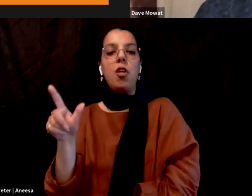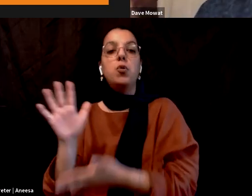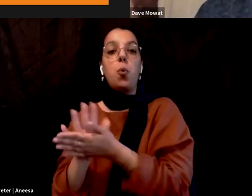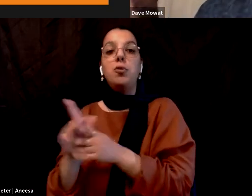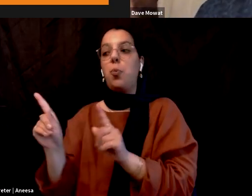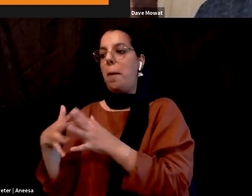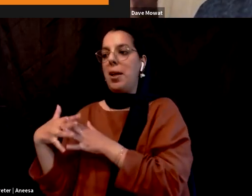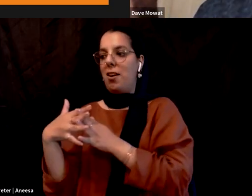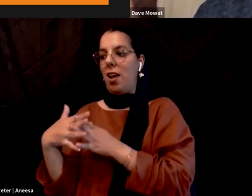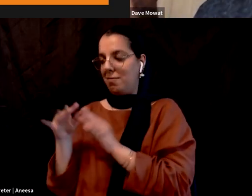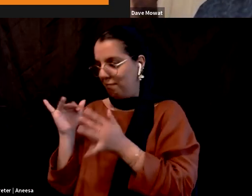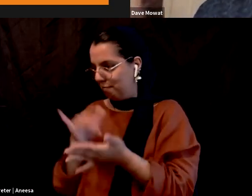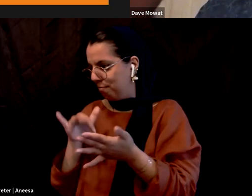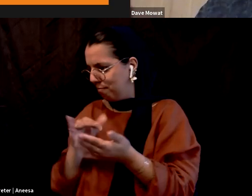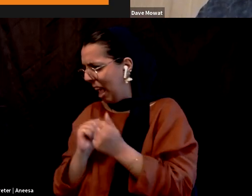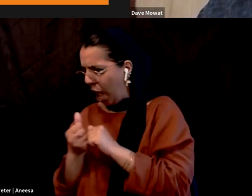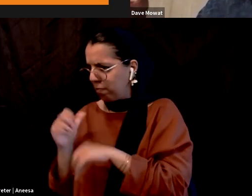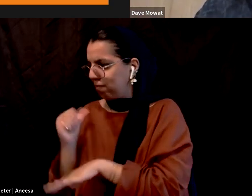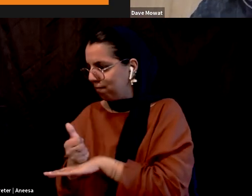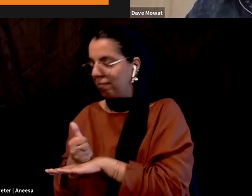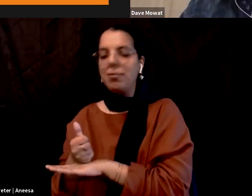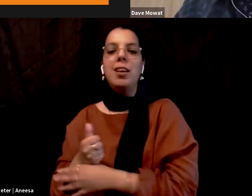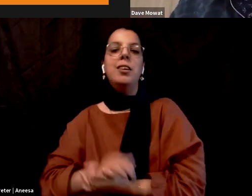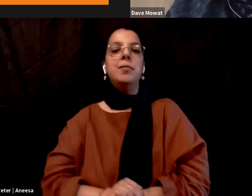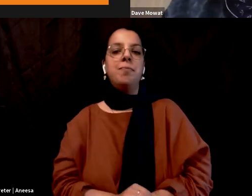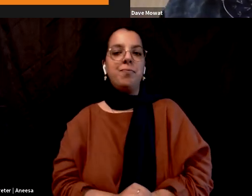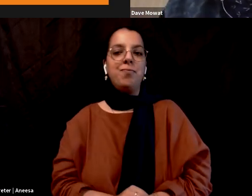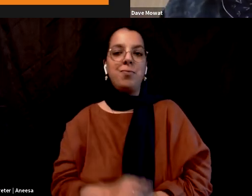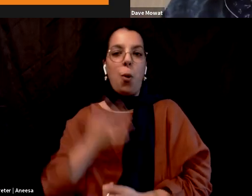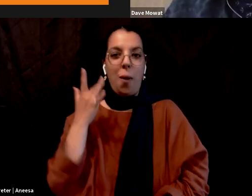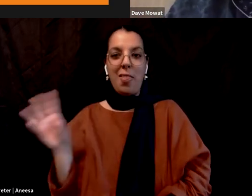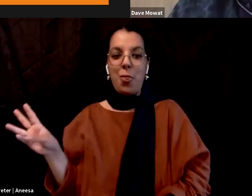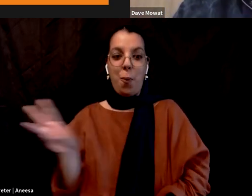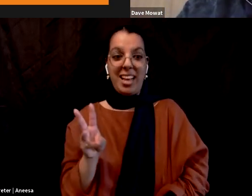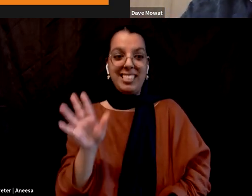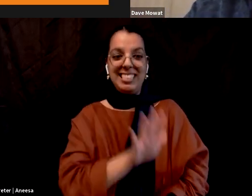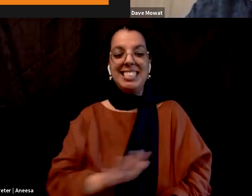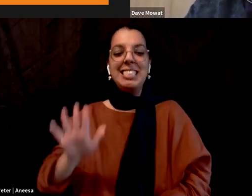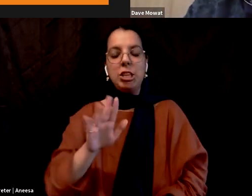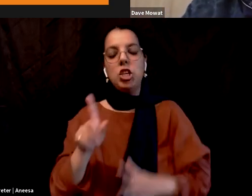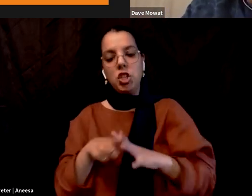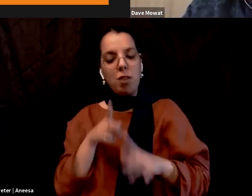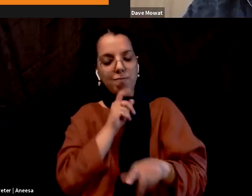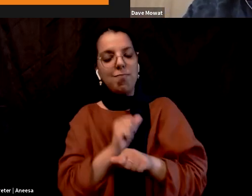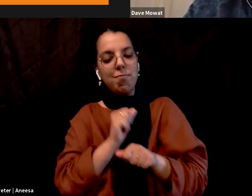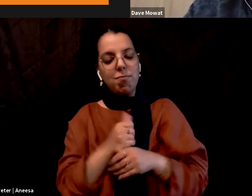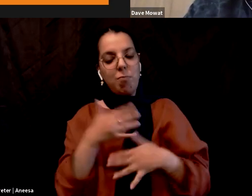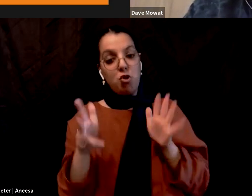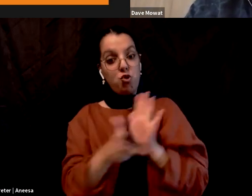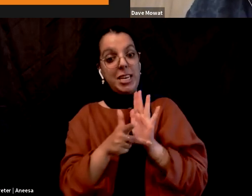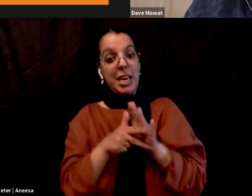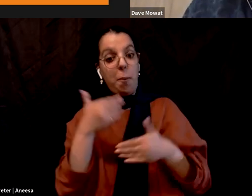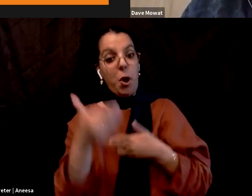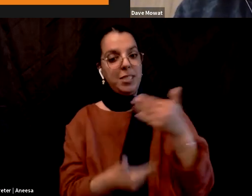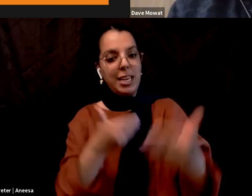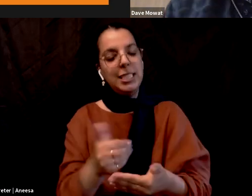time, the treaty process in the West has become entrenched. Treaty 7